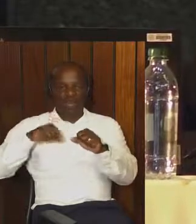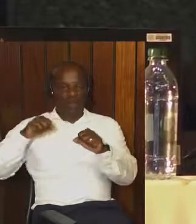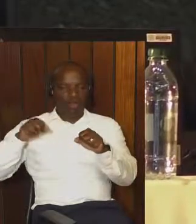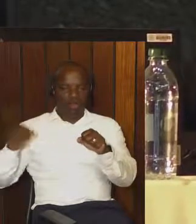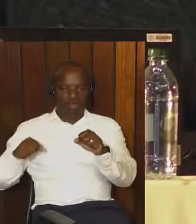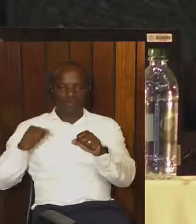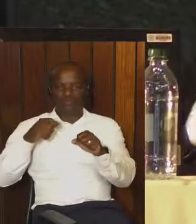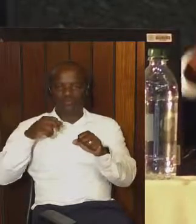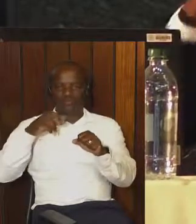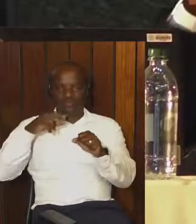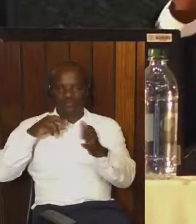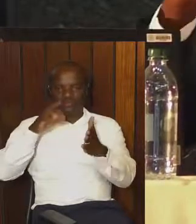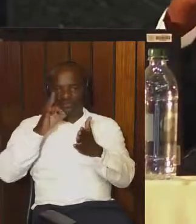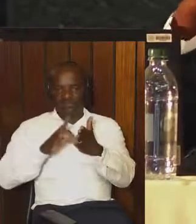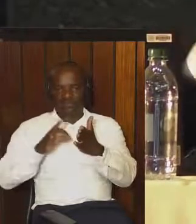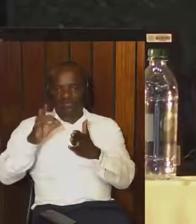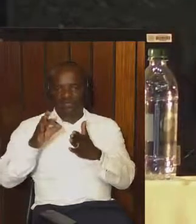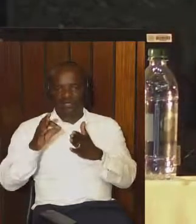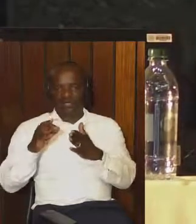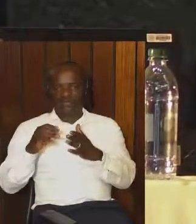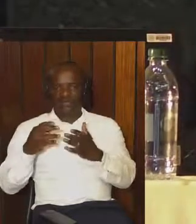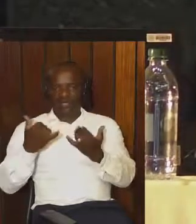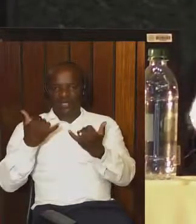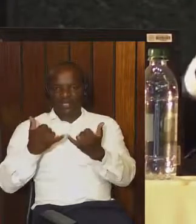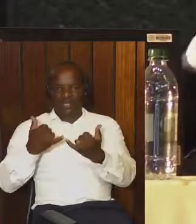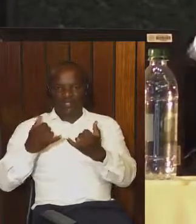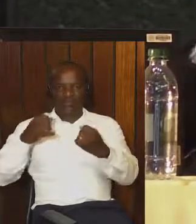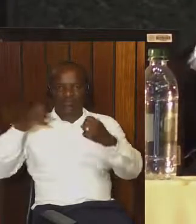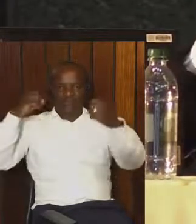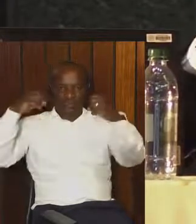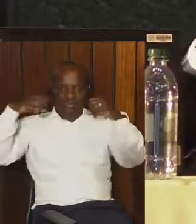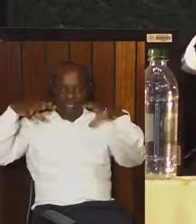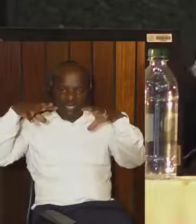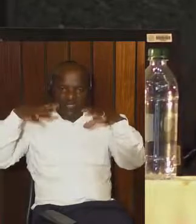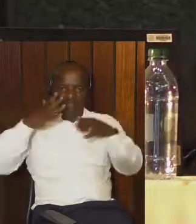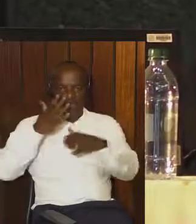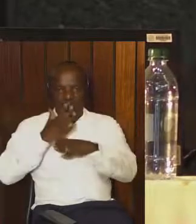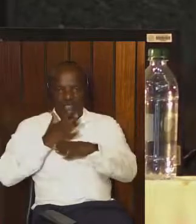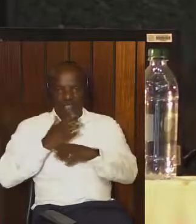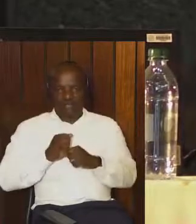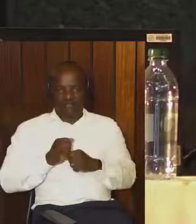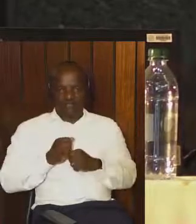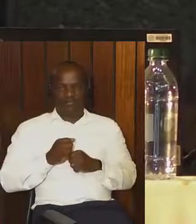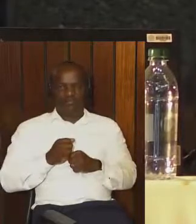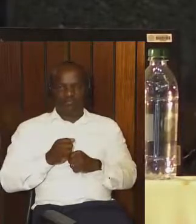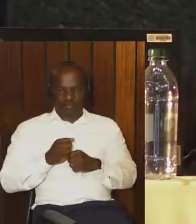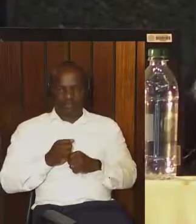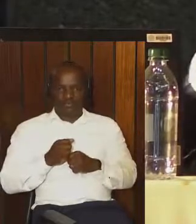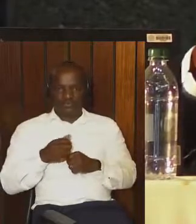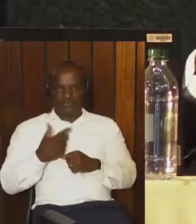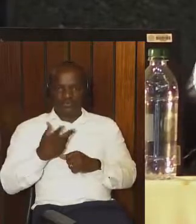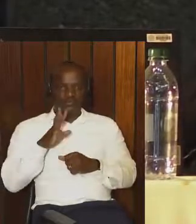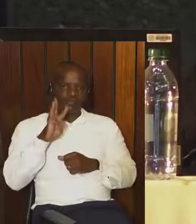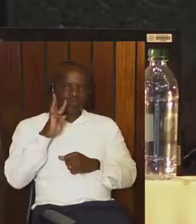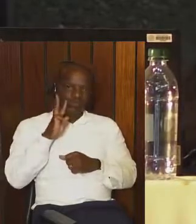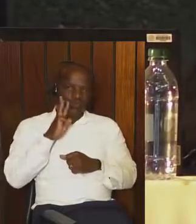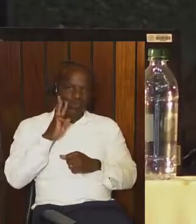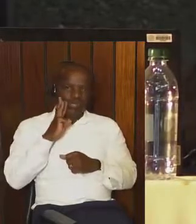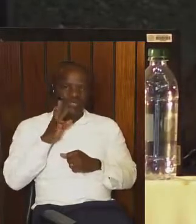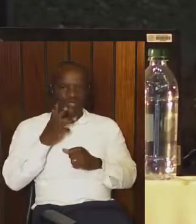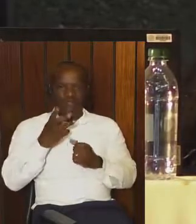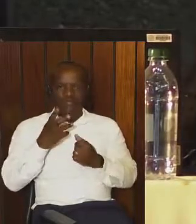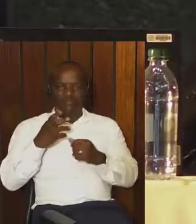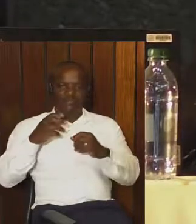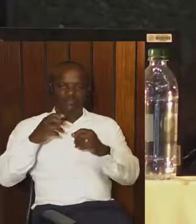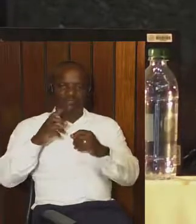now, we are ensuring that the lights there are working. We are going to ensure that the water, the drainage system is in